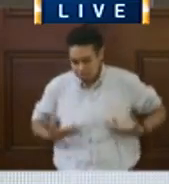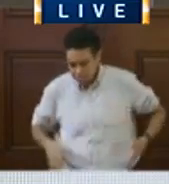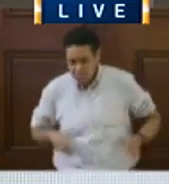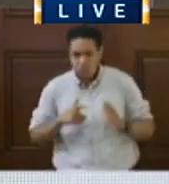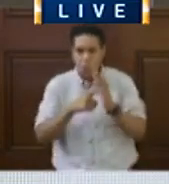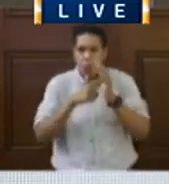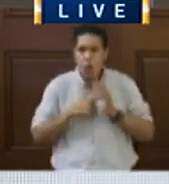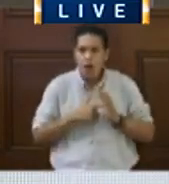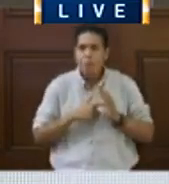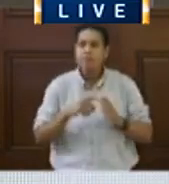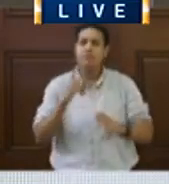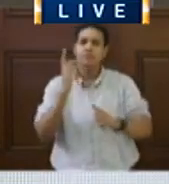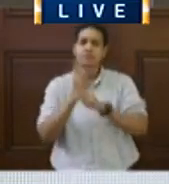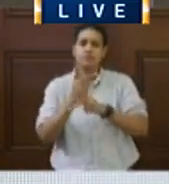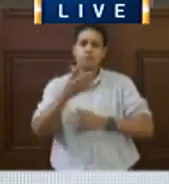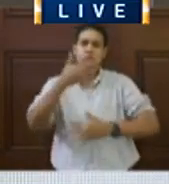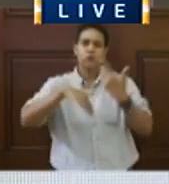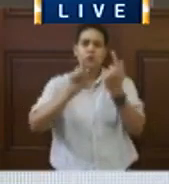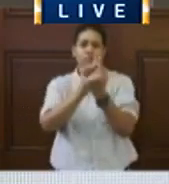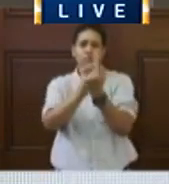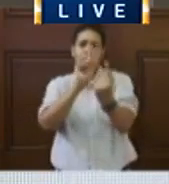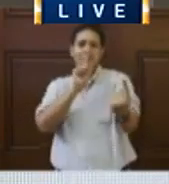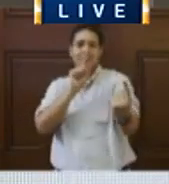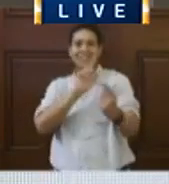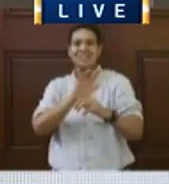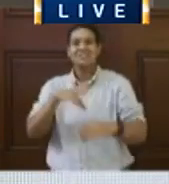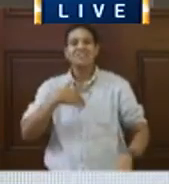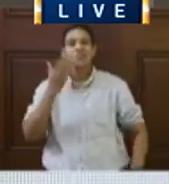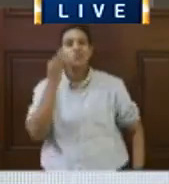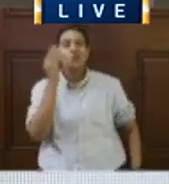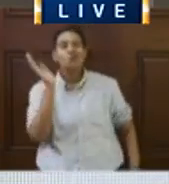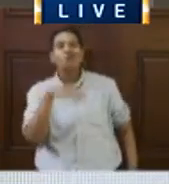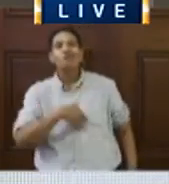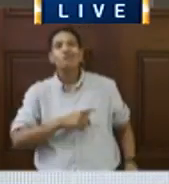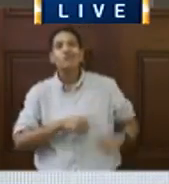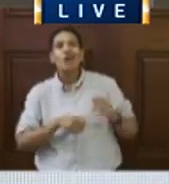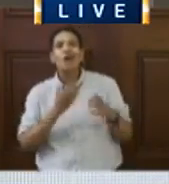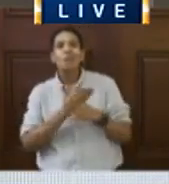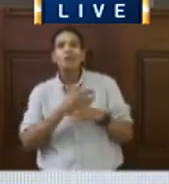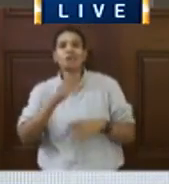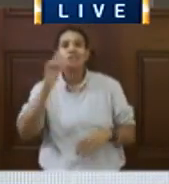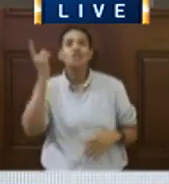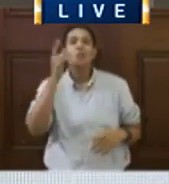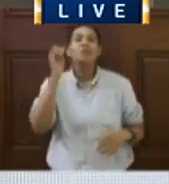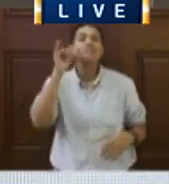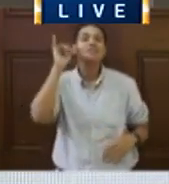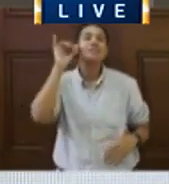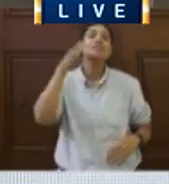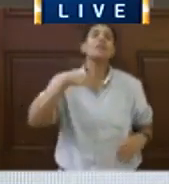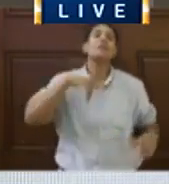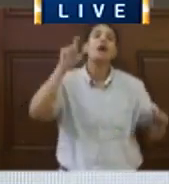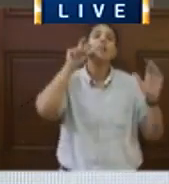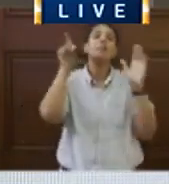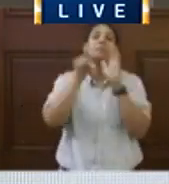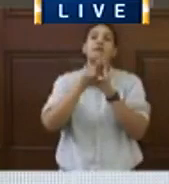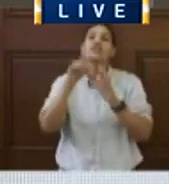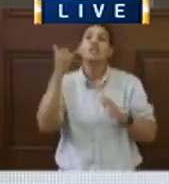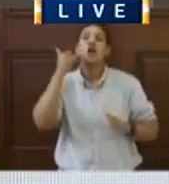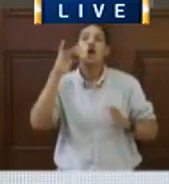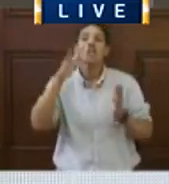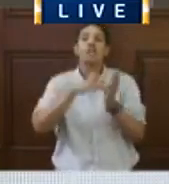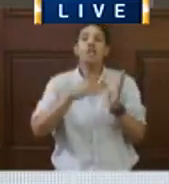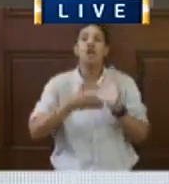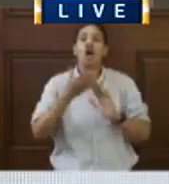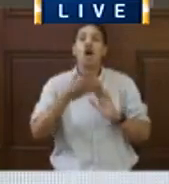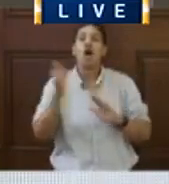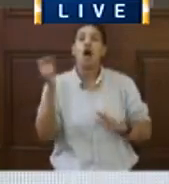maintain the social distancing requirement. Don't take it for a joke. Someone yesterday sent me a picture in a BPO operation where everybody was